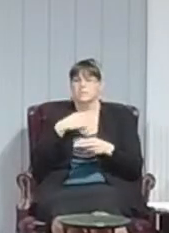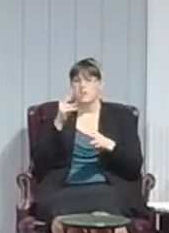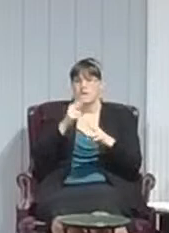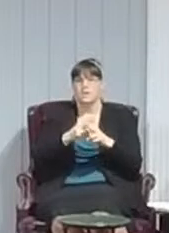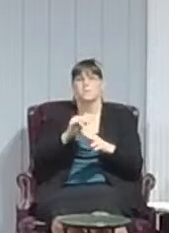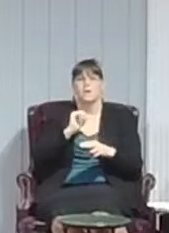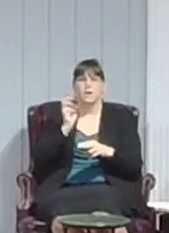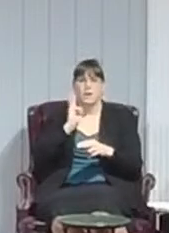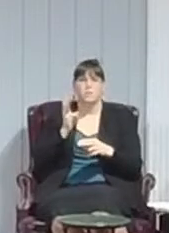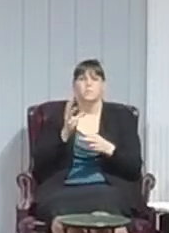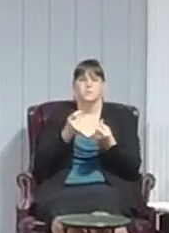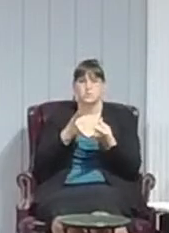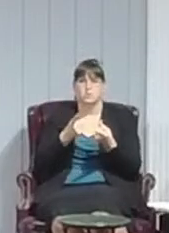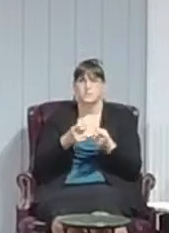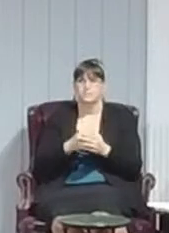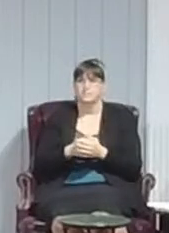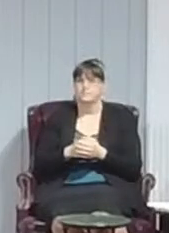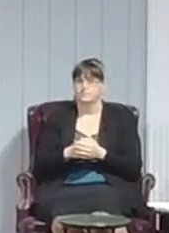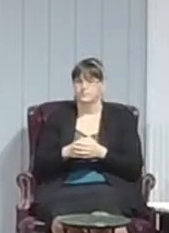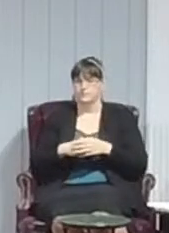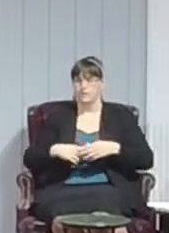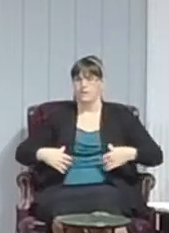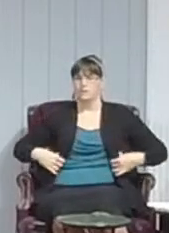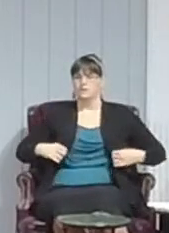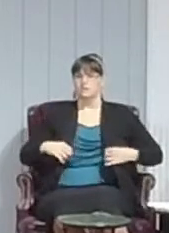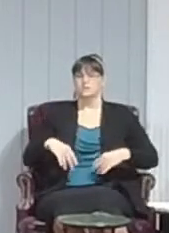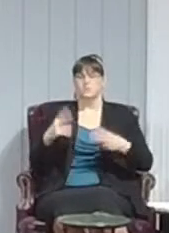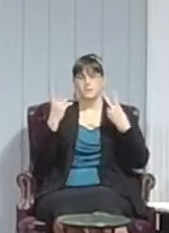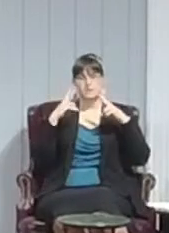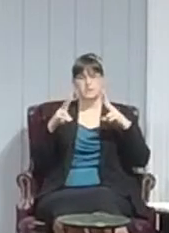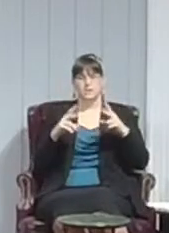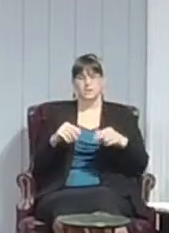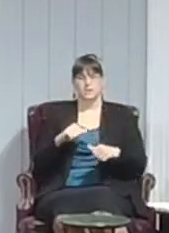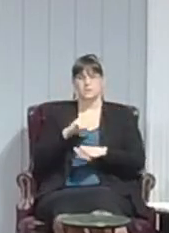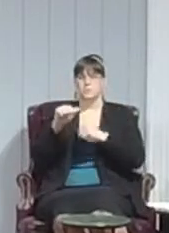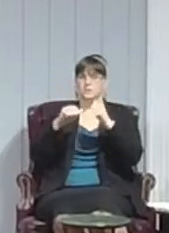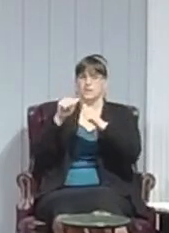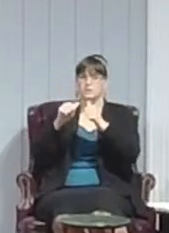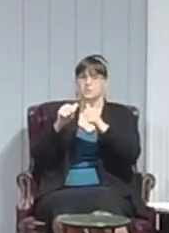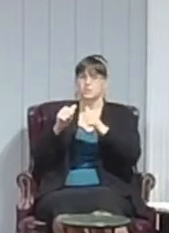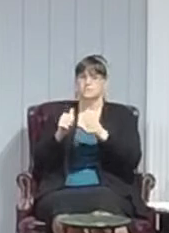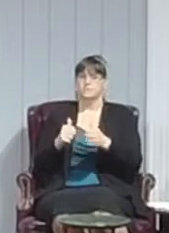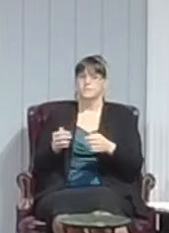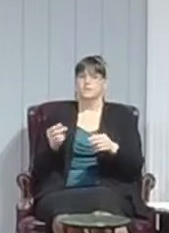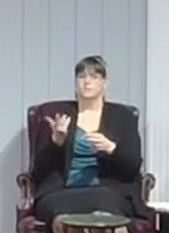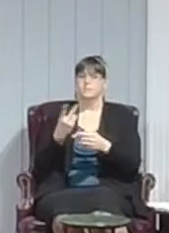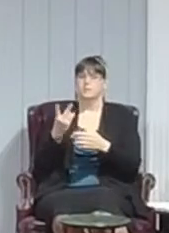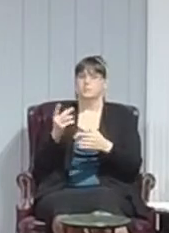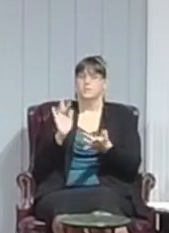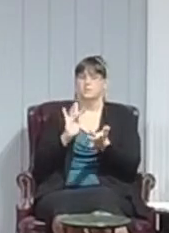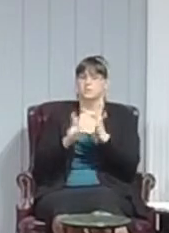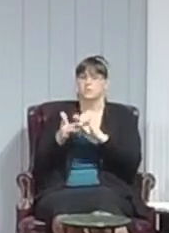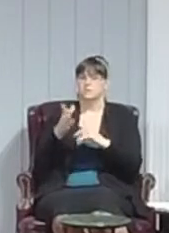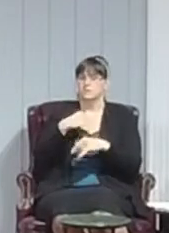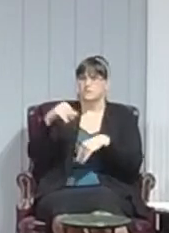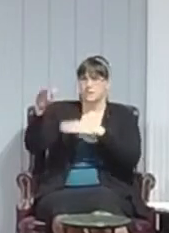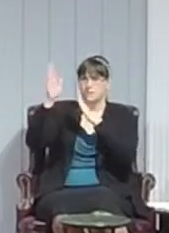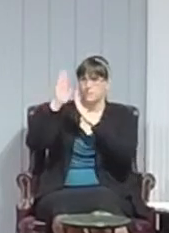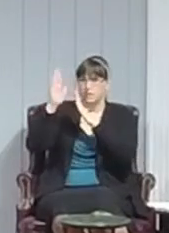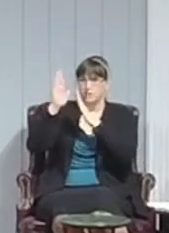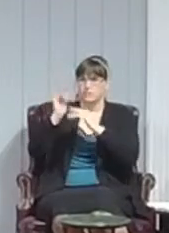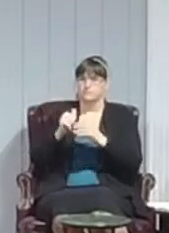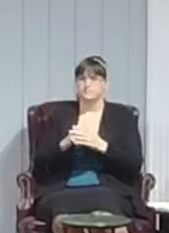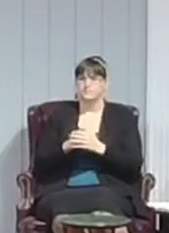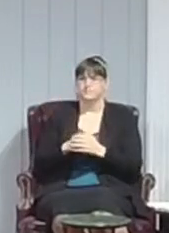So a few things here. First of all, notice this relationship between Jesus and the Father. Now, I want to just say this.